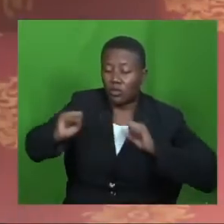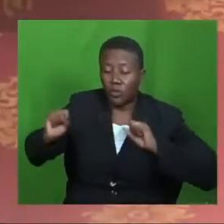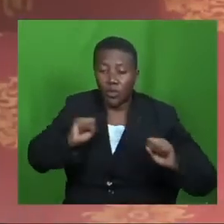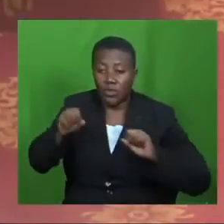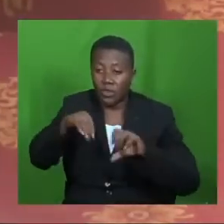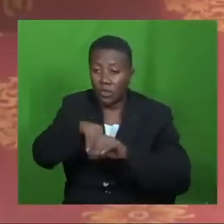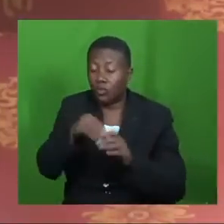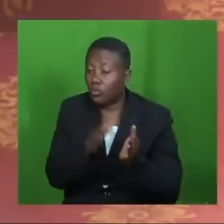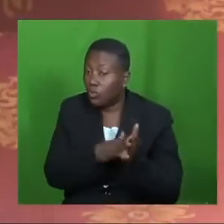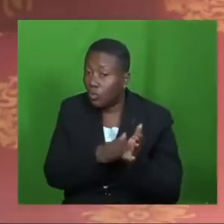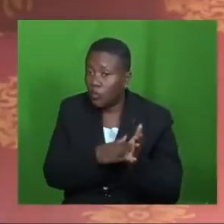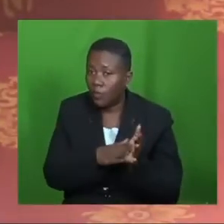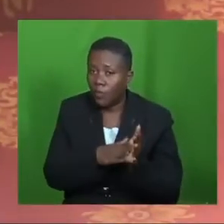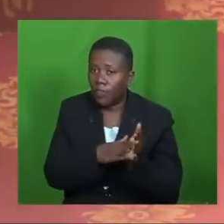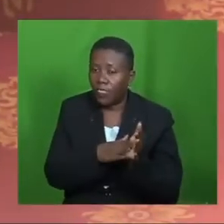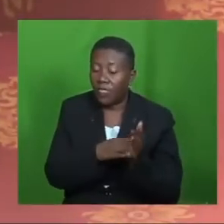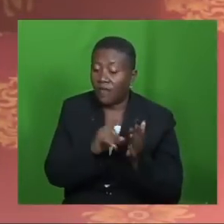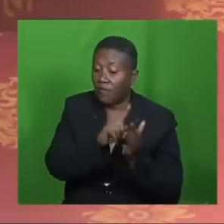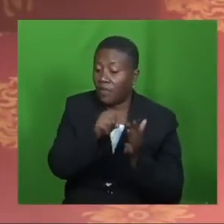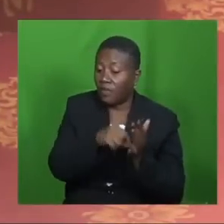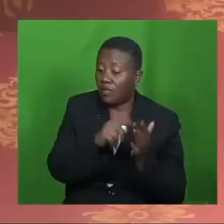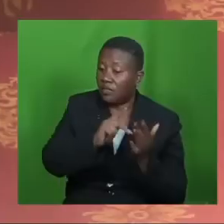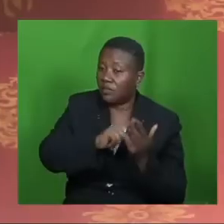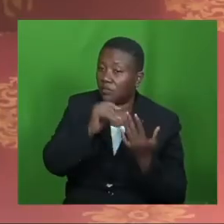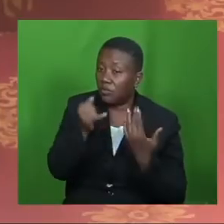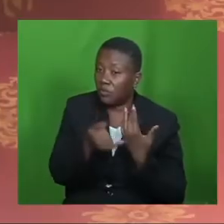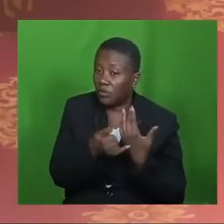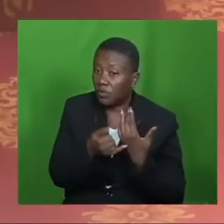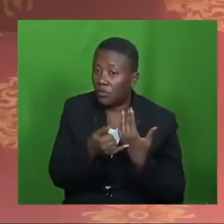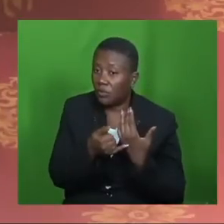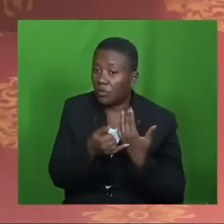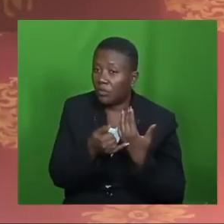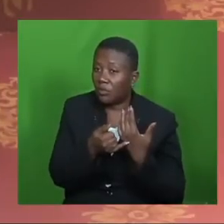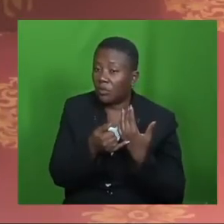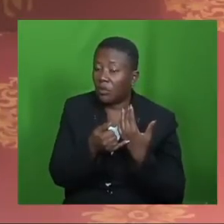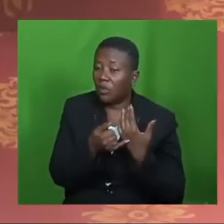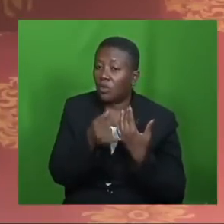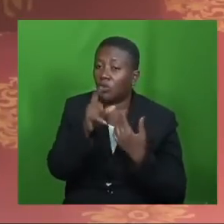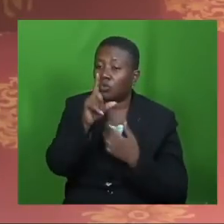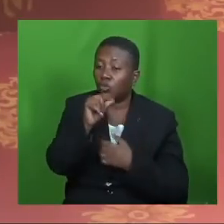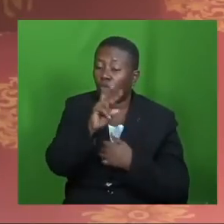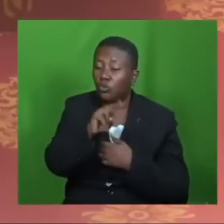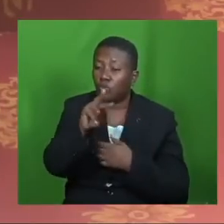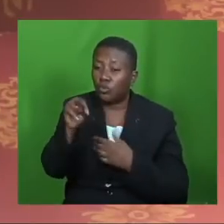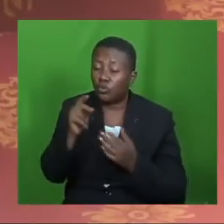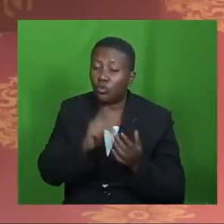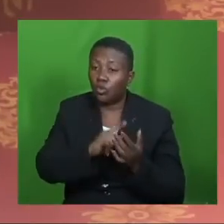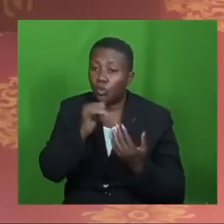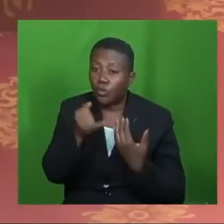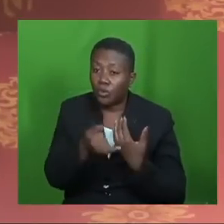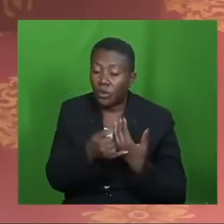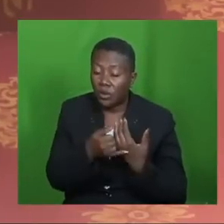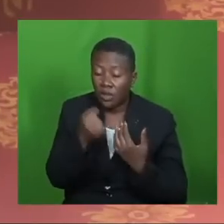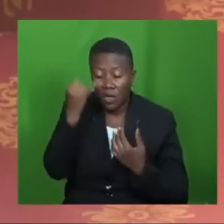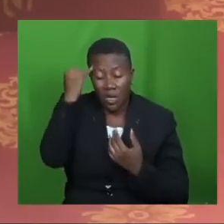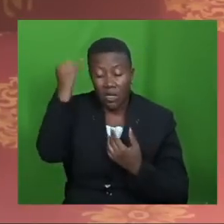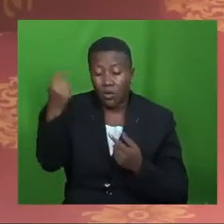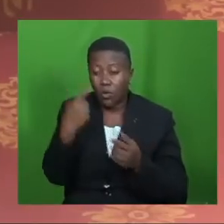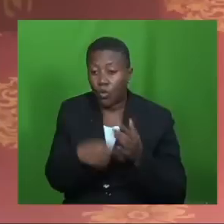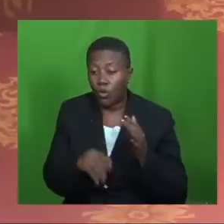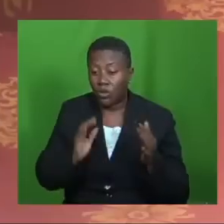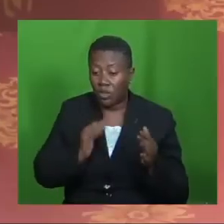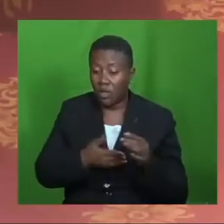This project will be named 2022 World Cup Legacy Project. The idea is to ensure that our participation in the World Cup will